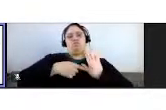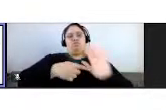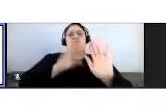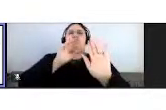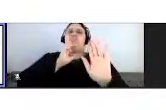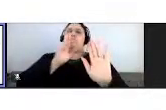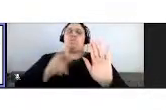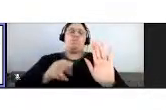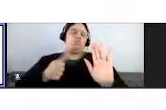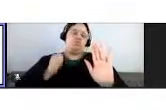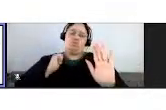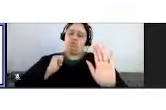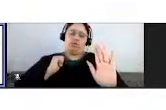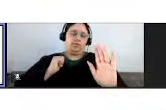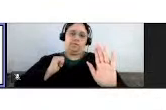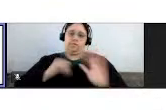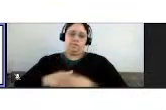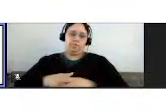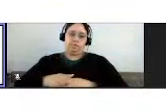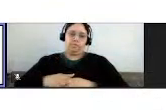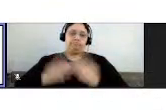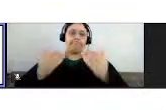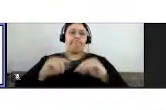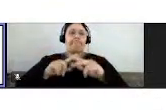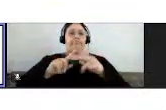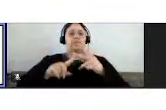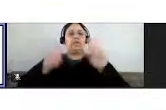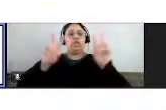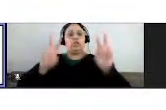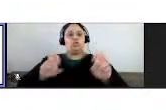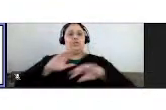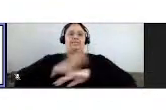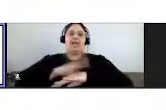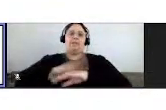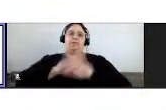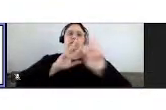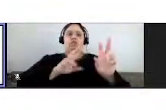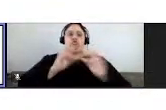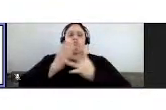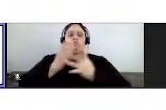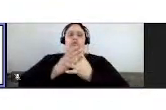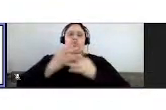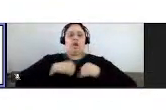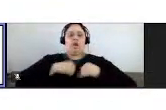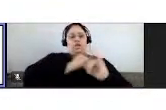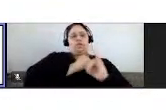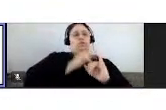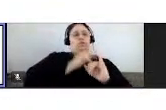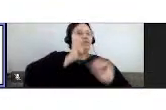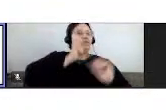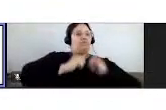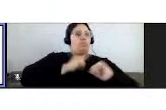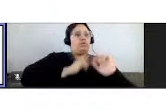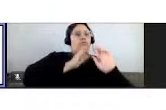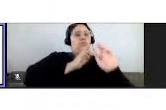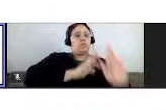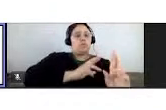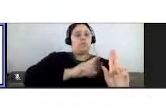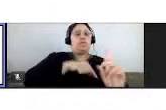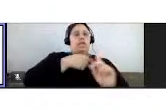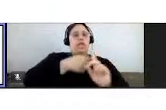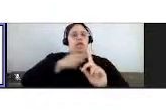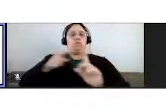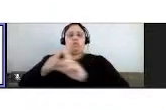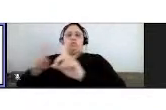it as a target achieved. Then the second issue is a timing issue between our entity's quarterly performance report and